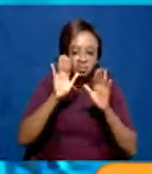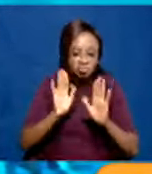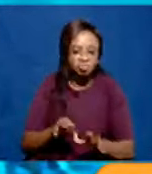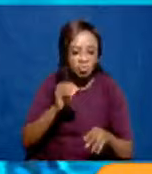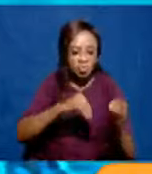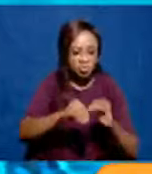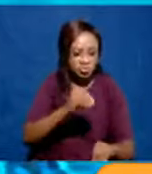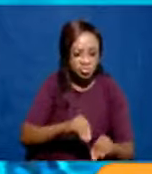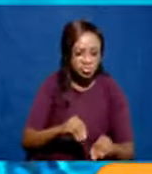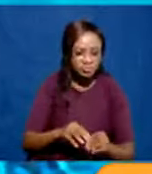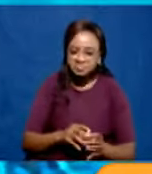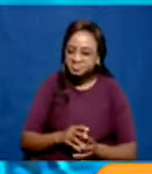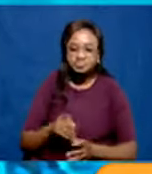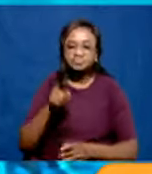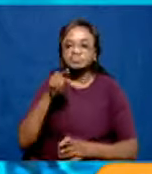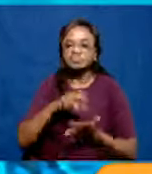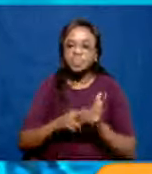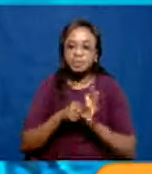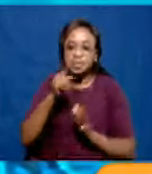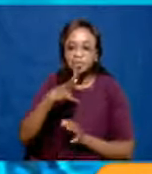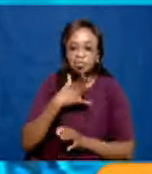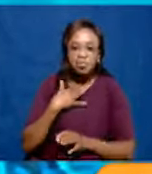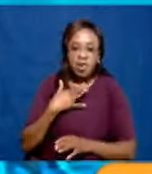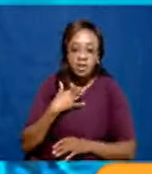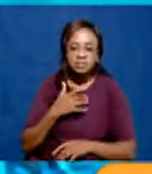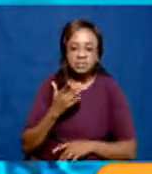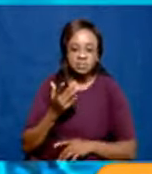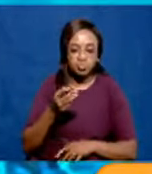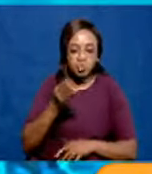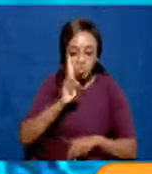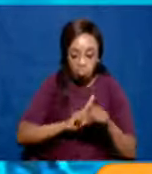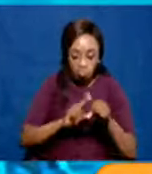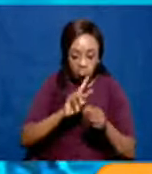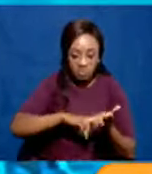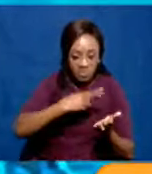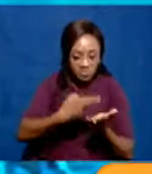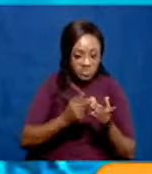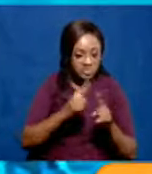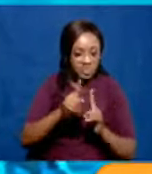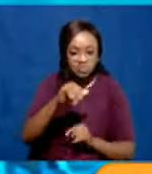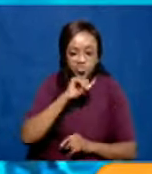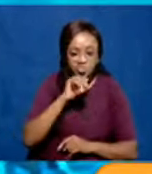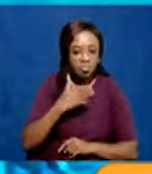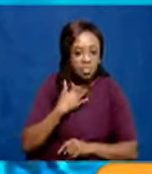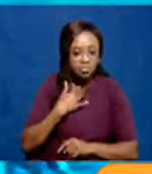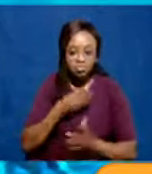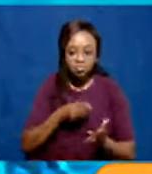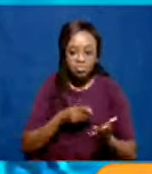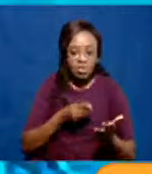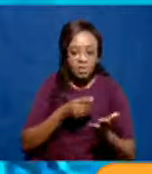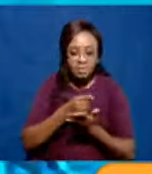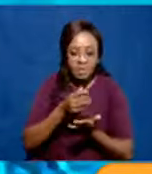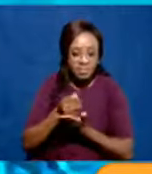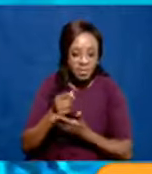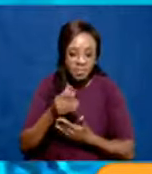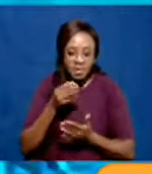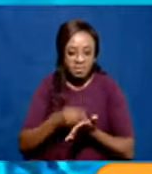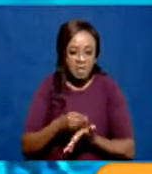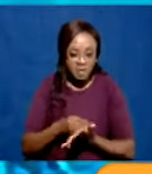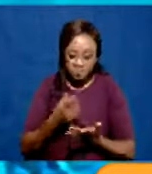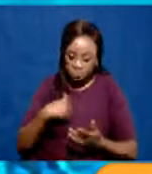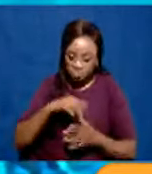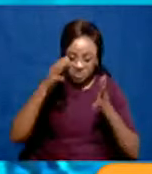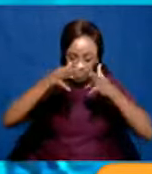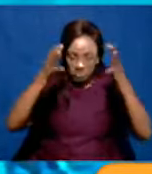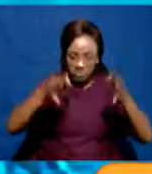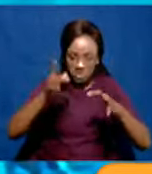you're saying you want to consume the resources, but you're not contributing to the general pool, which is against the principle of insurance. So what was decided?